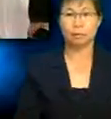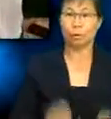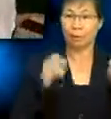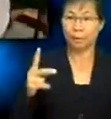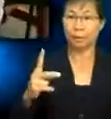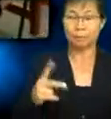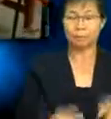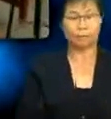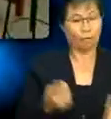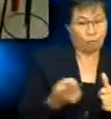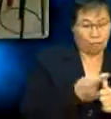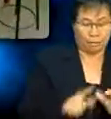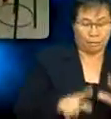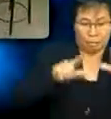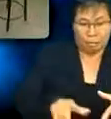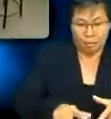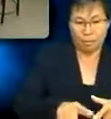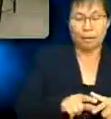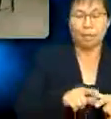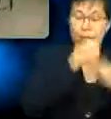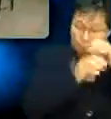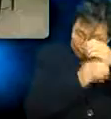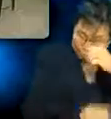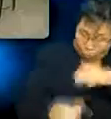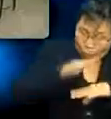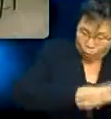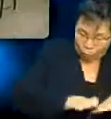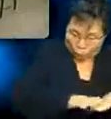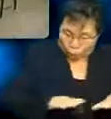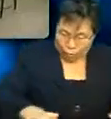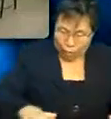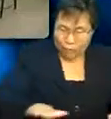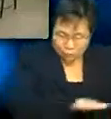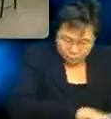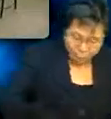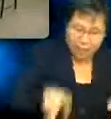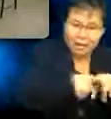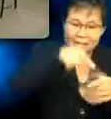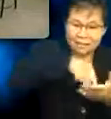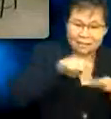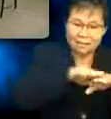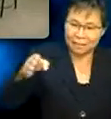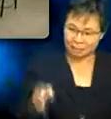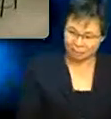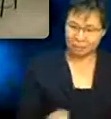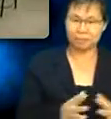Okay, first place this microscope on a flat surface like this table.